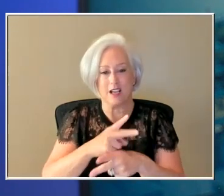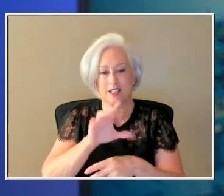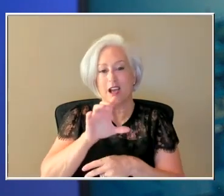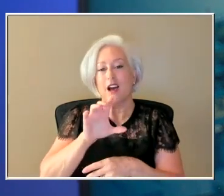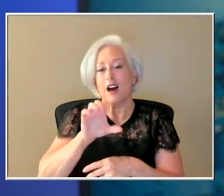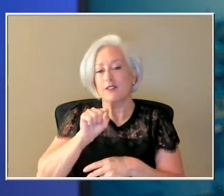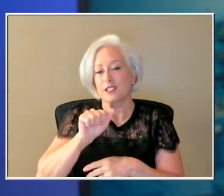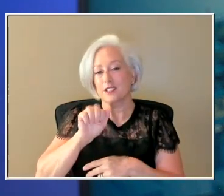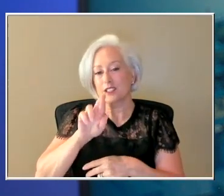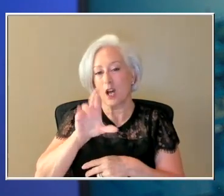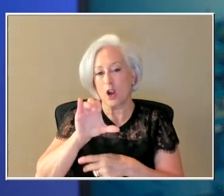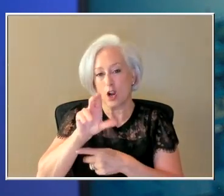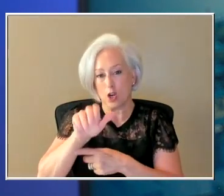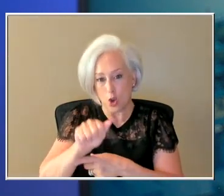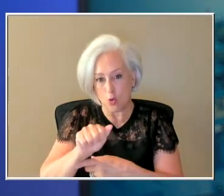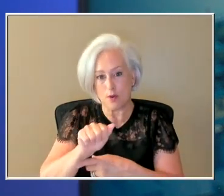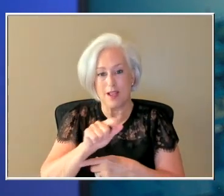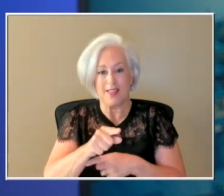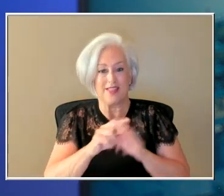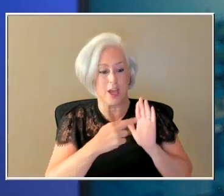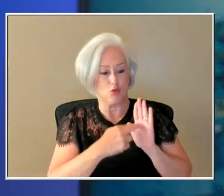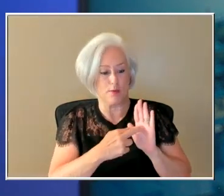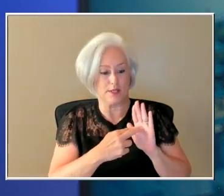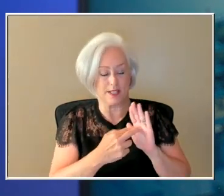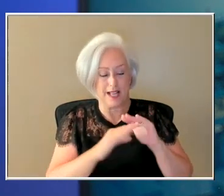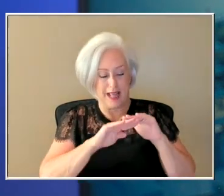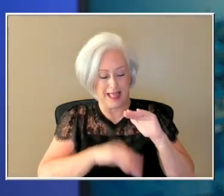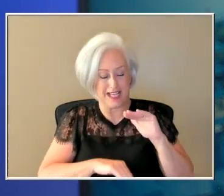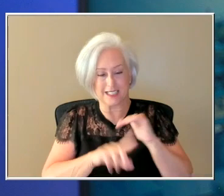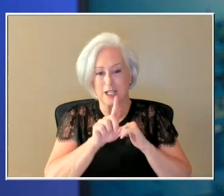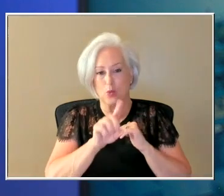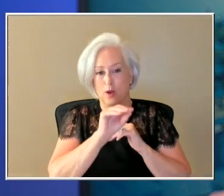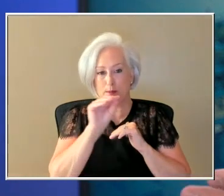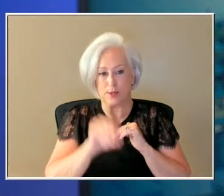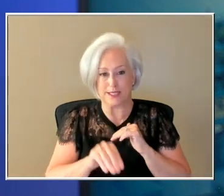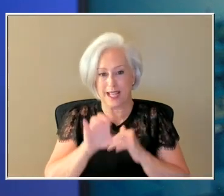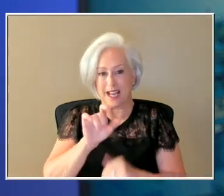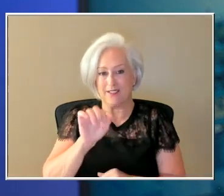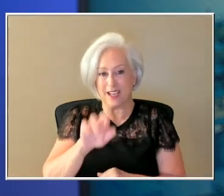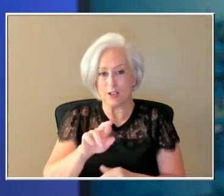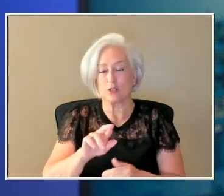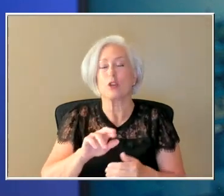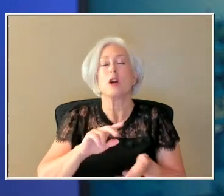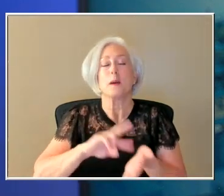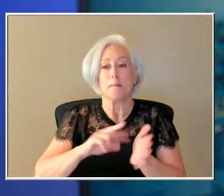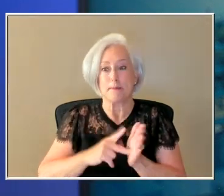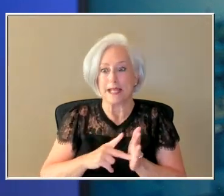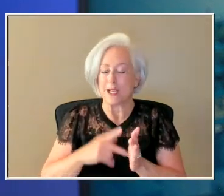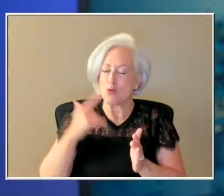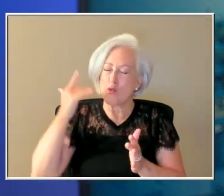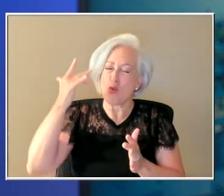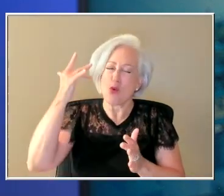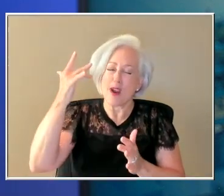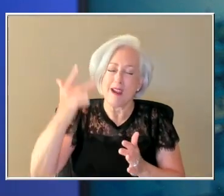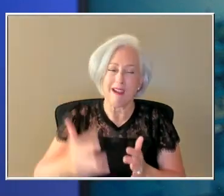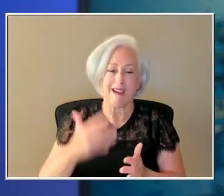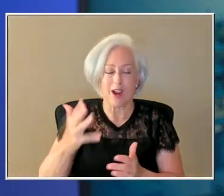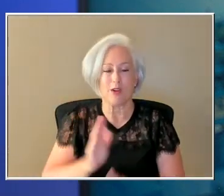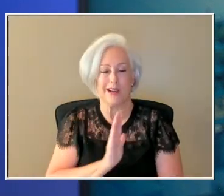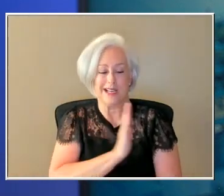still represent less than 1% of all cancers. So we're talking about very rare cancers. Zac's type of sarcoma was called